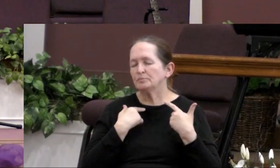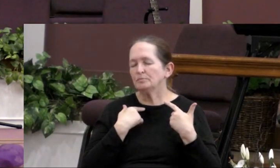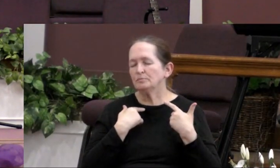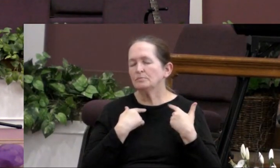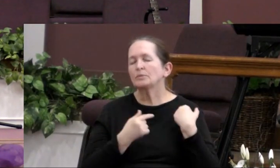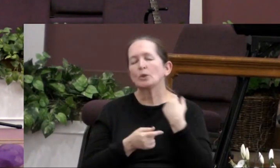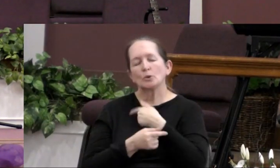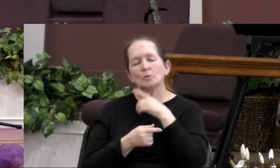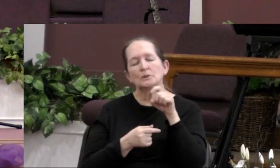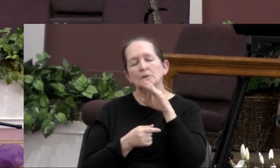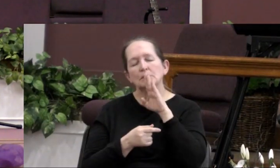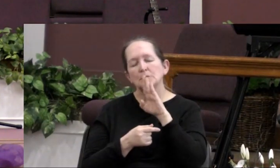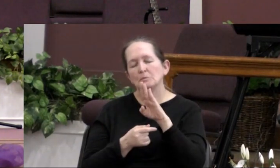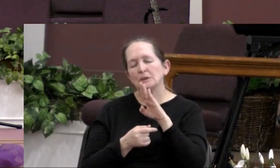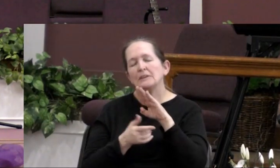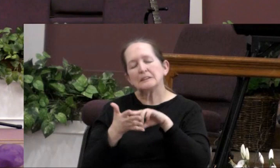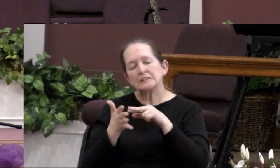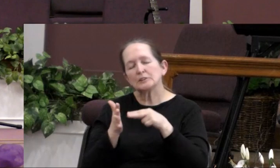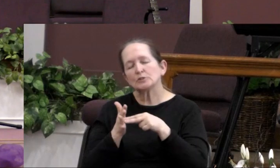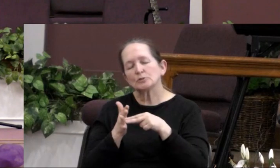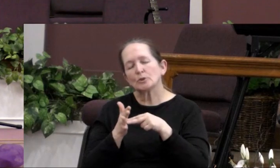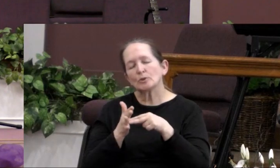We need to be intentional about it.